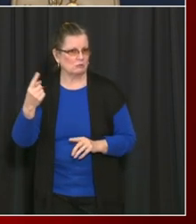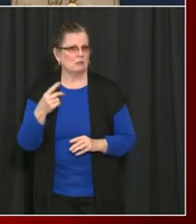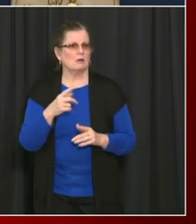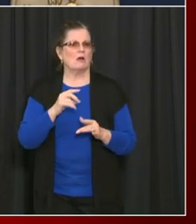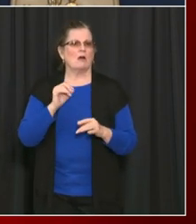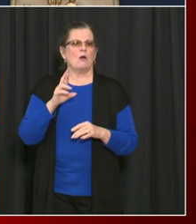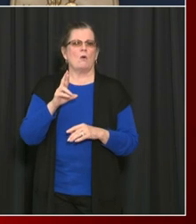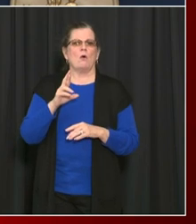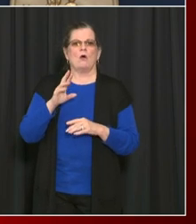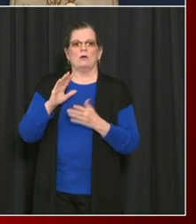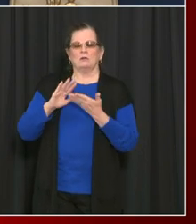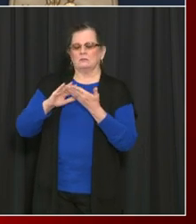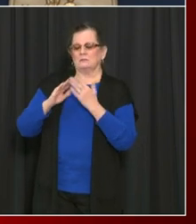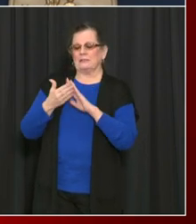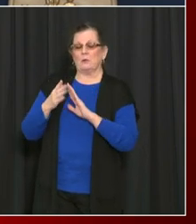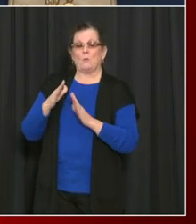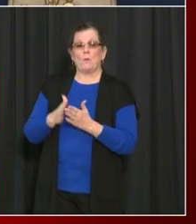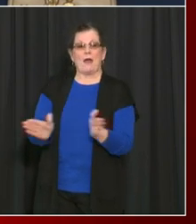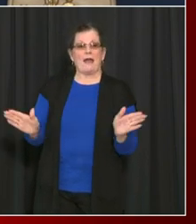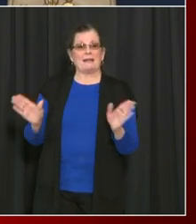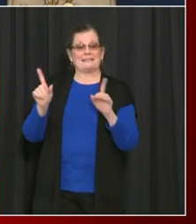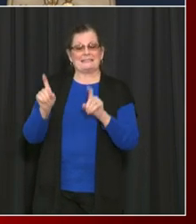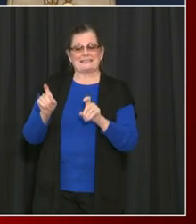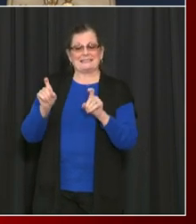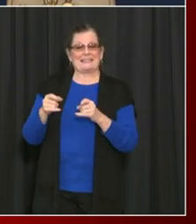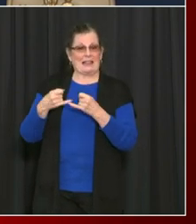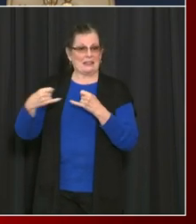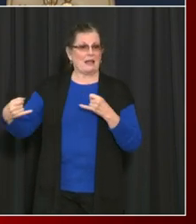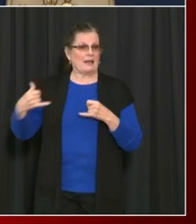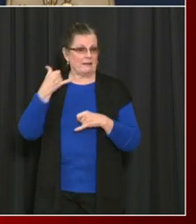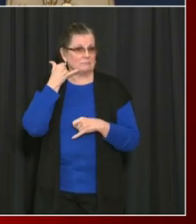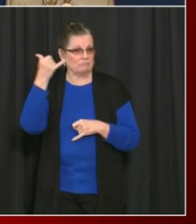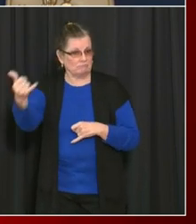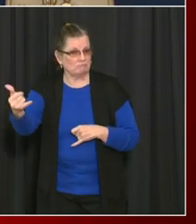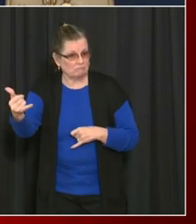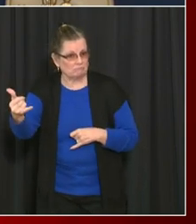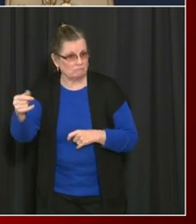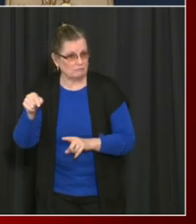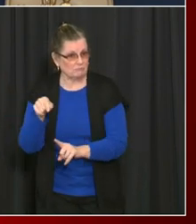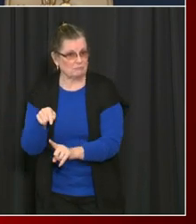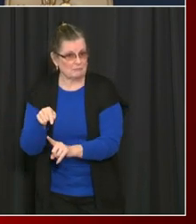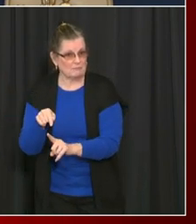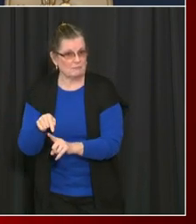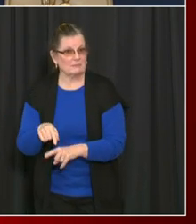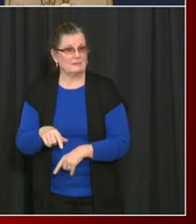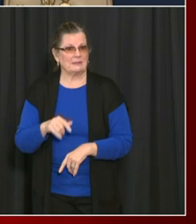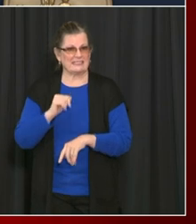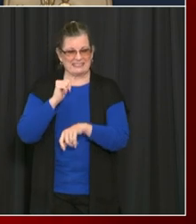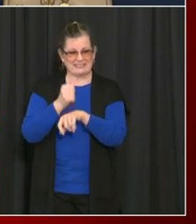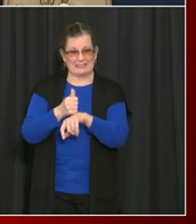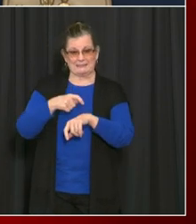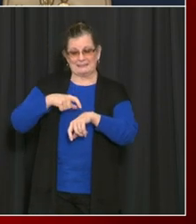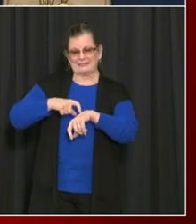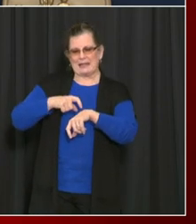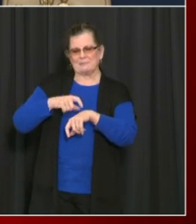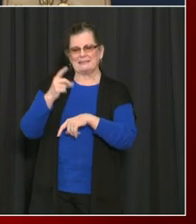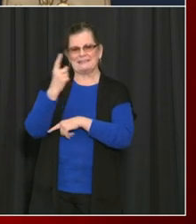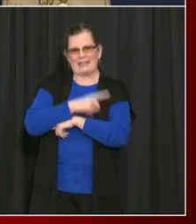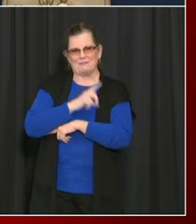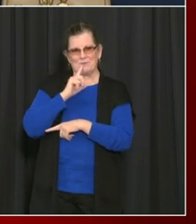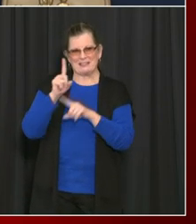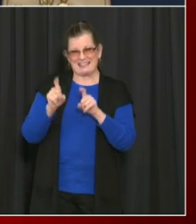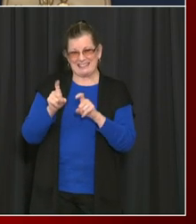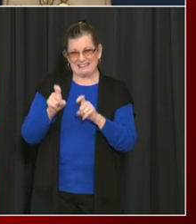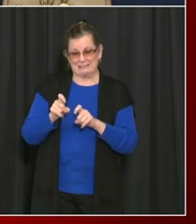our citywide testing line to get a test. If you need a